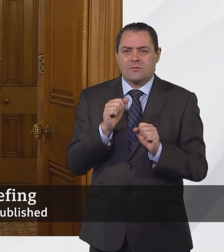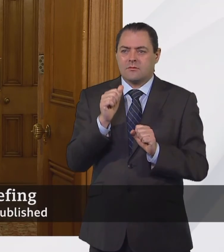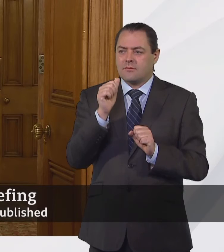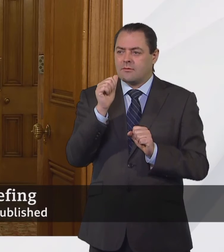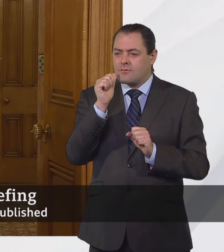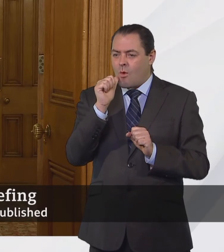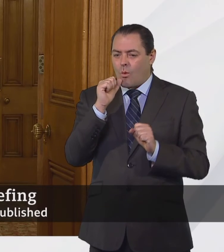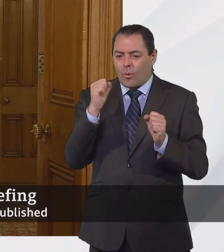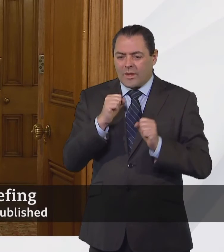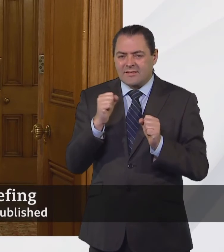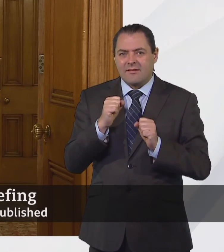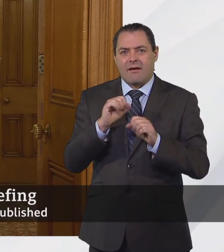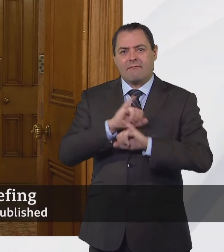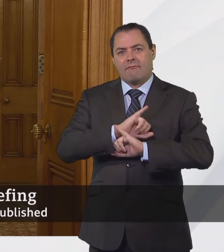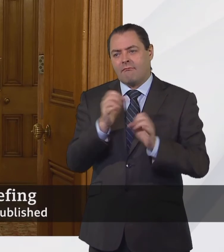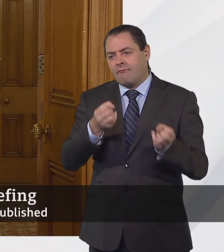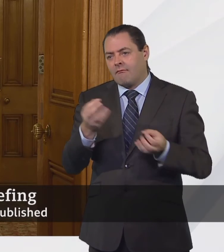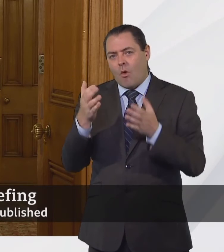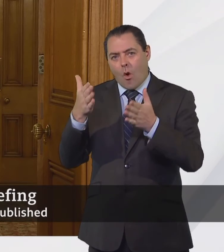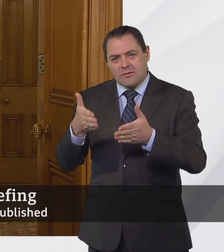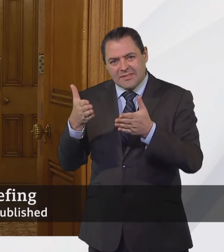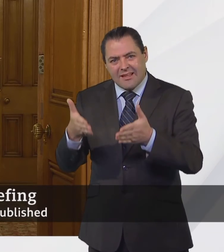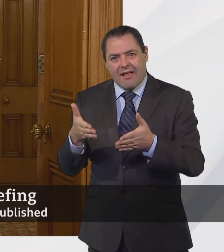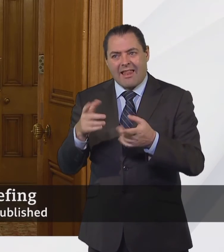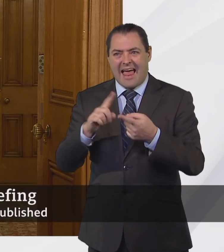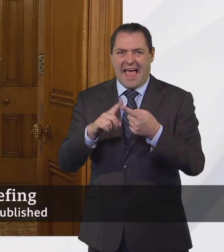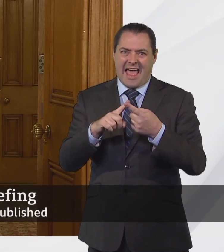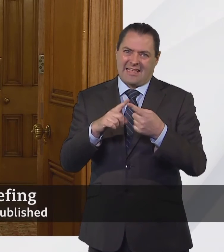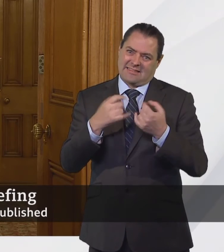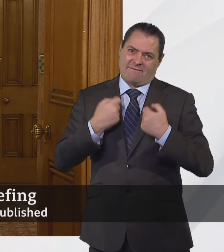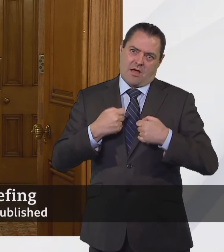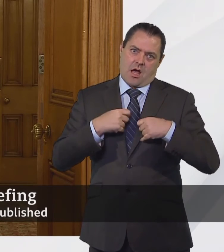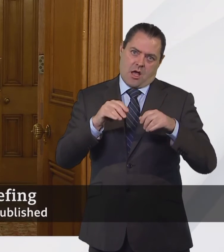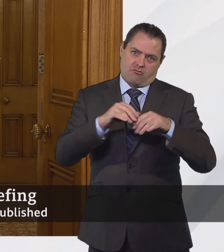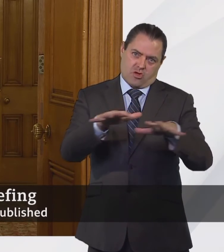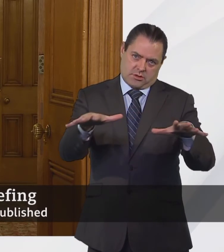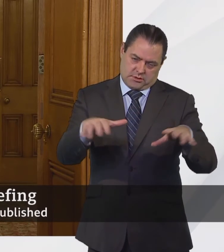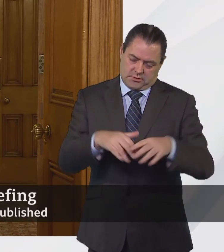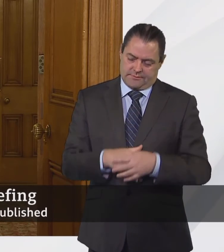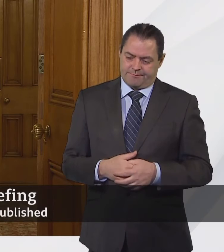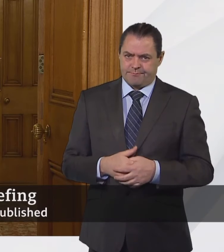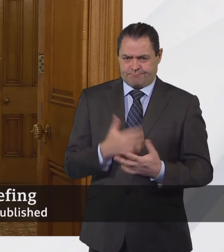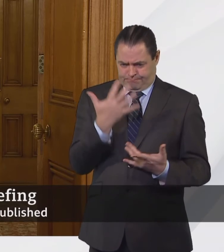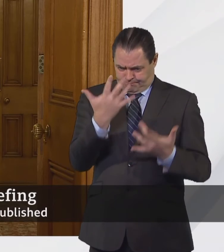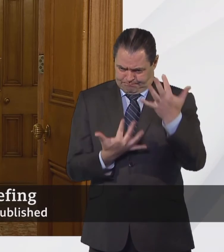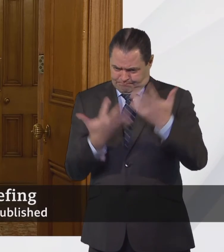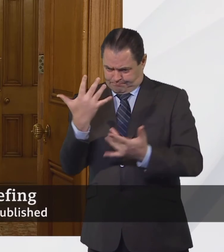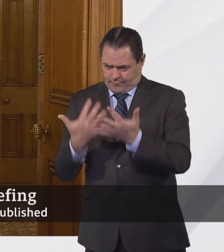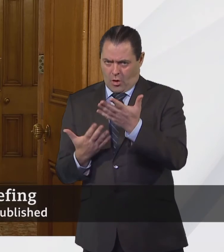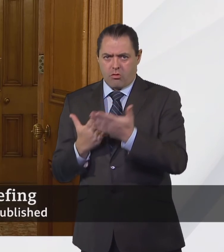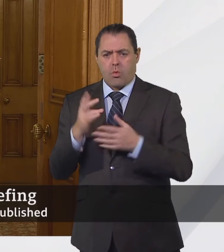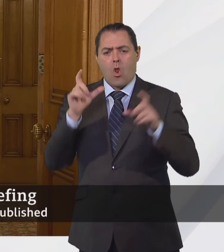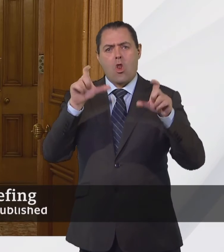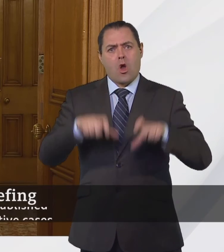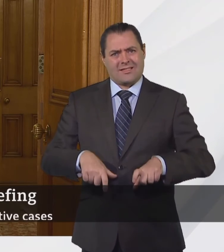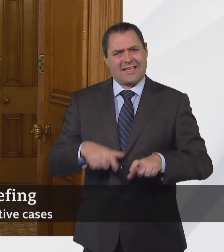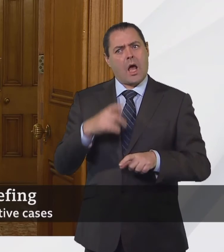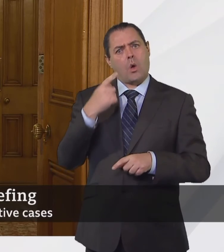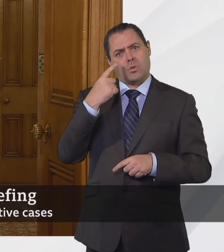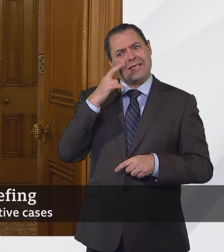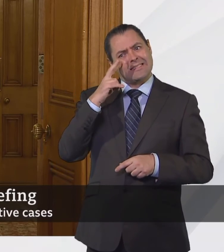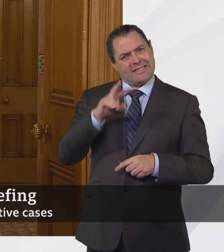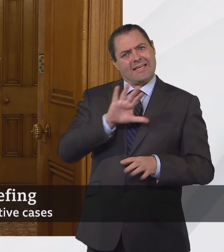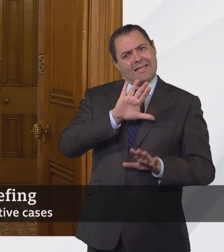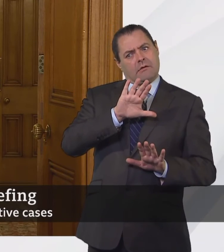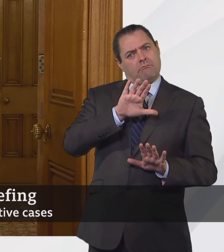data already suggests that national measures in England have slowed and in some places reversed the growth of new cases. And